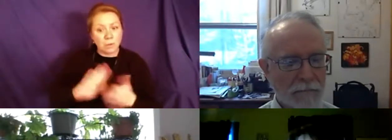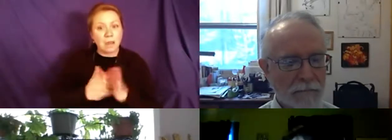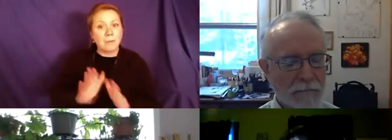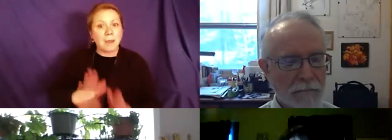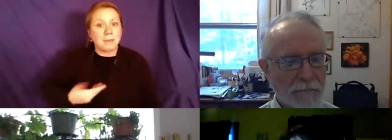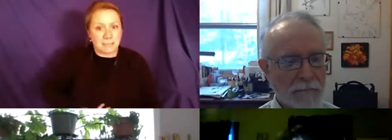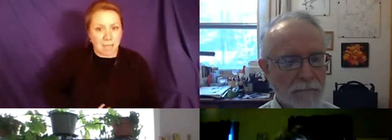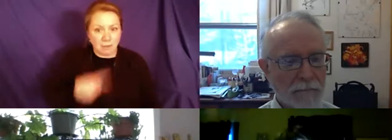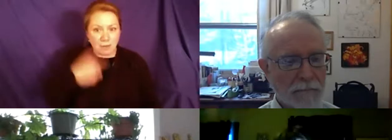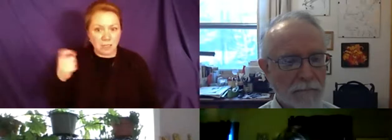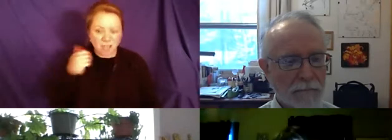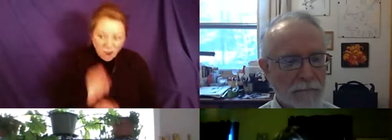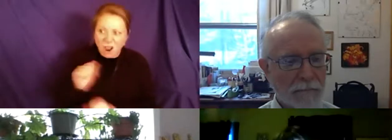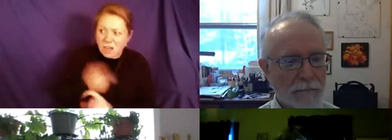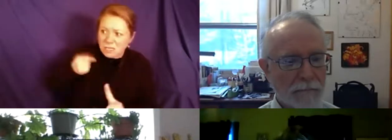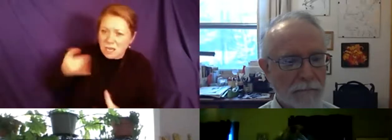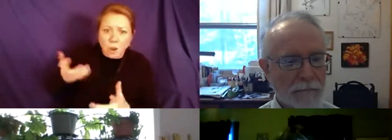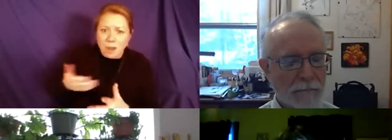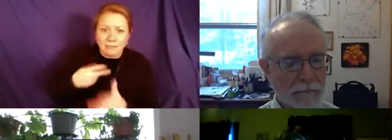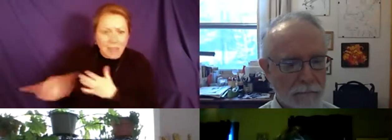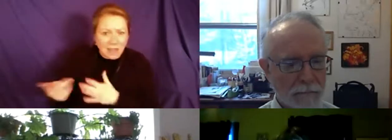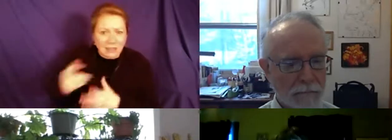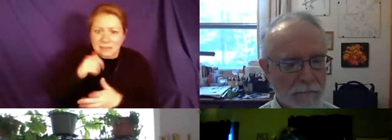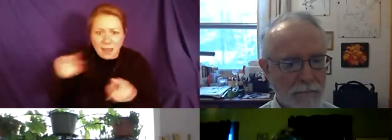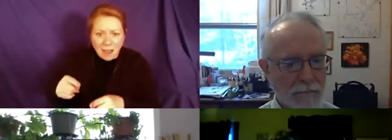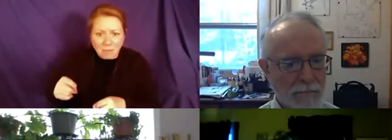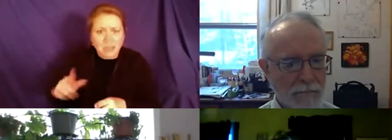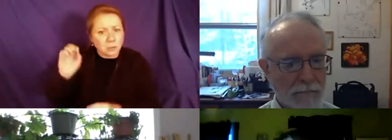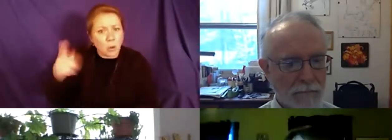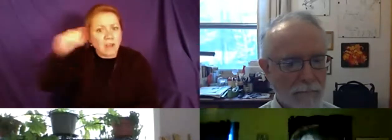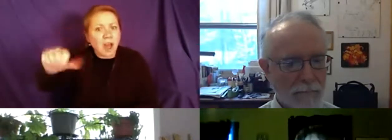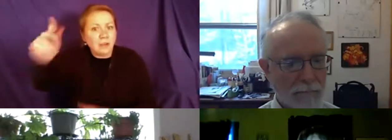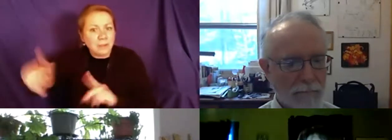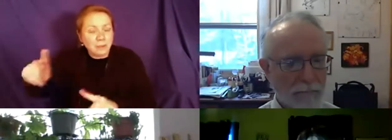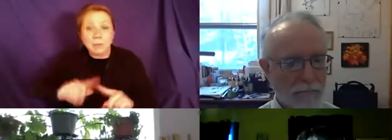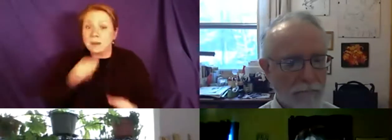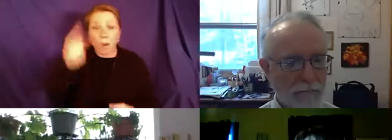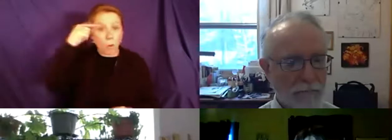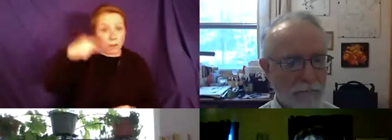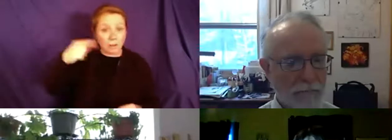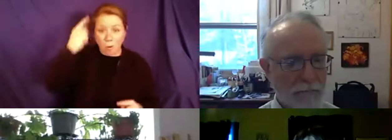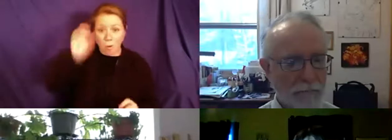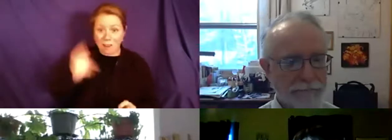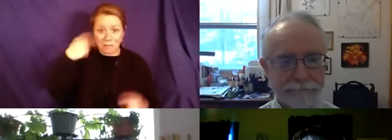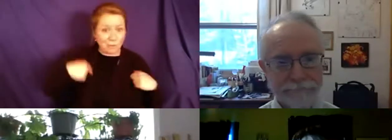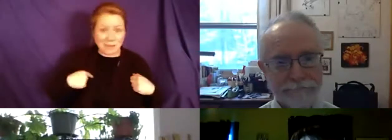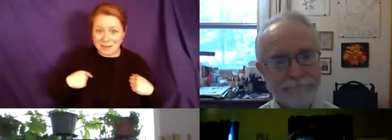because they were really working for something and it didn't happen. But it was not okay for me, because I knew if I